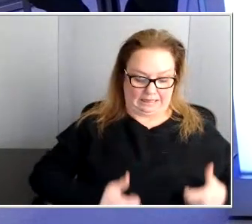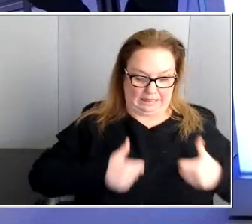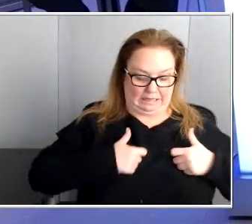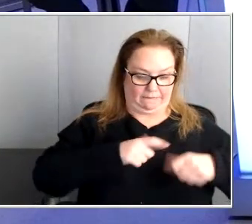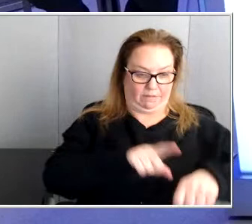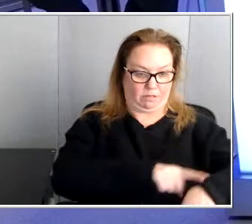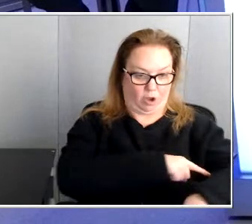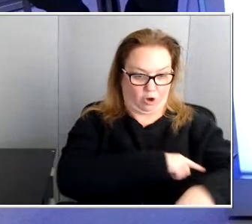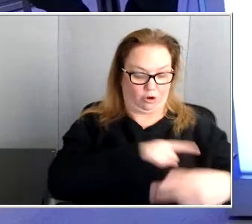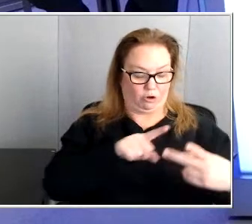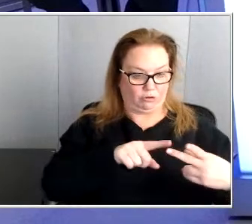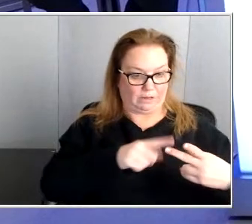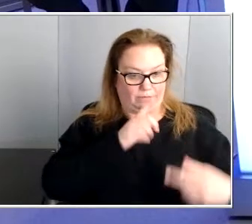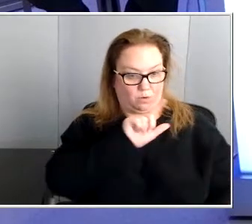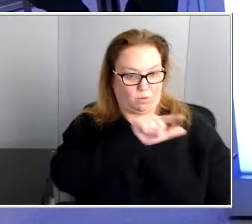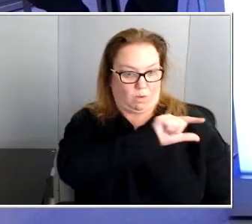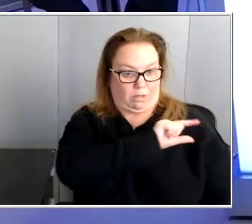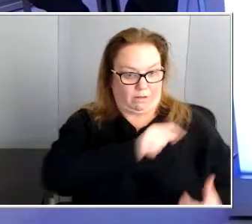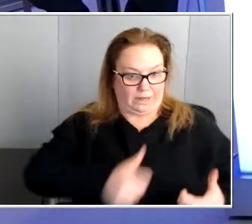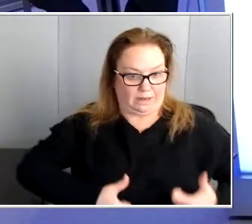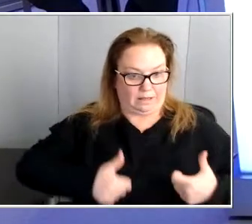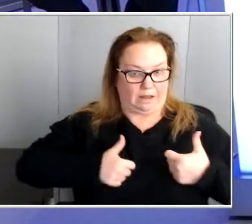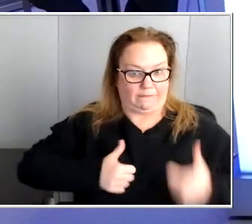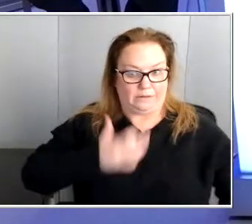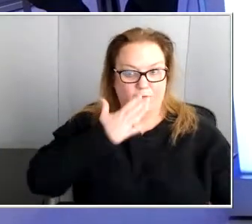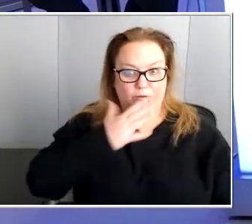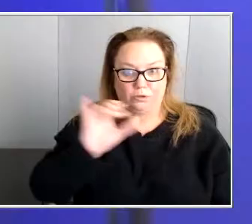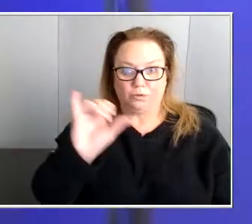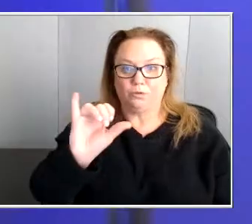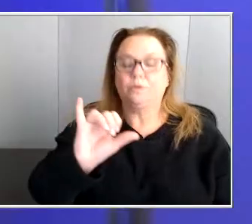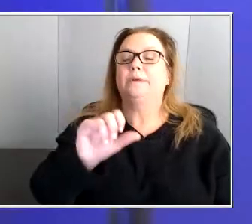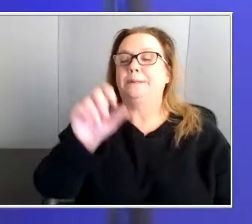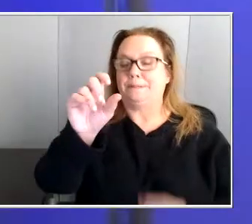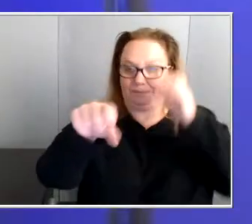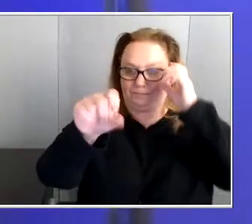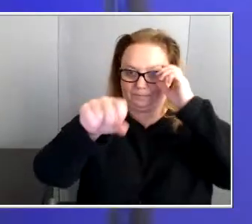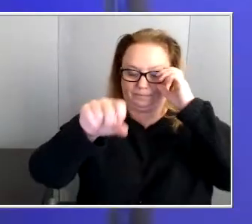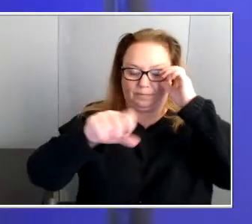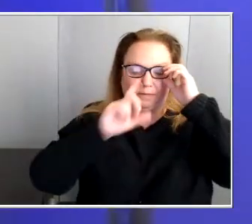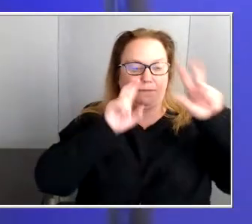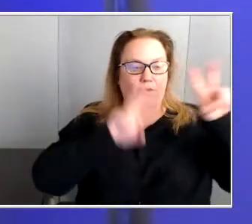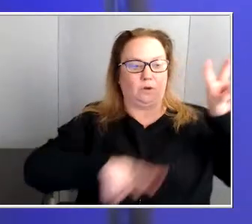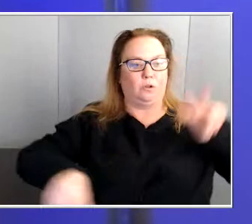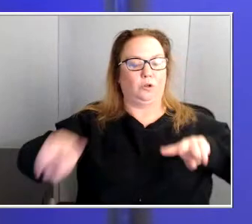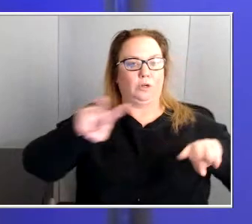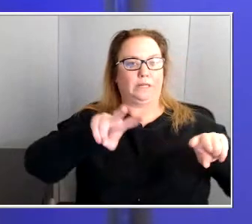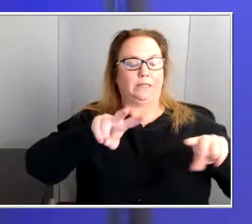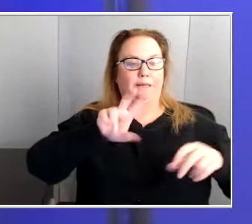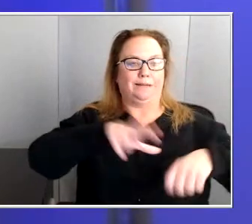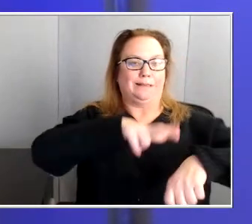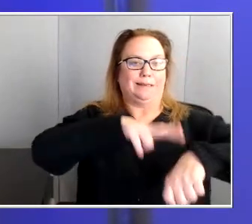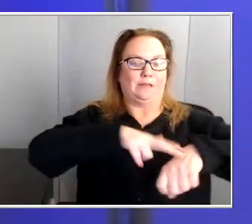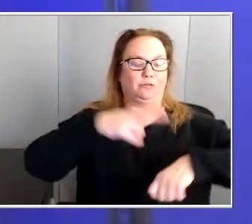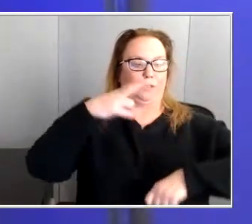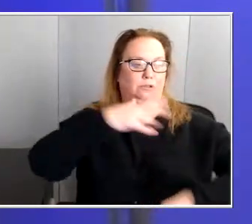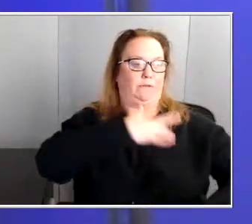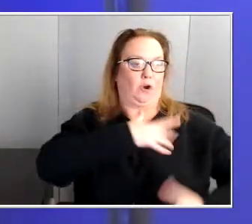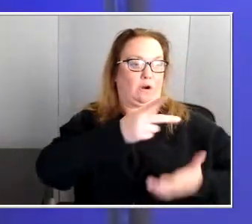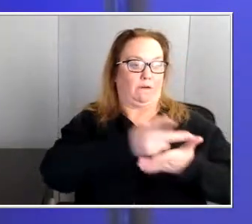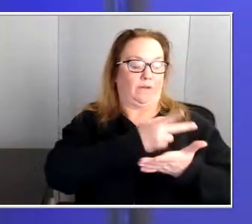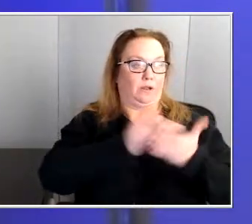well? Yeah, so if you look at what the sort of natural history of advanced heart failure is, what